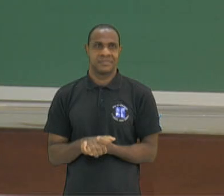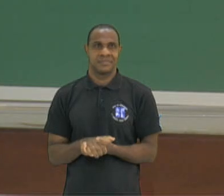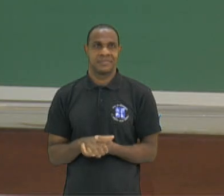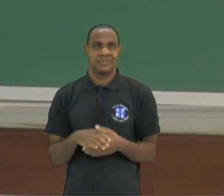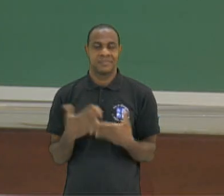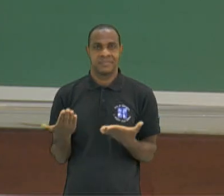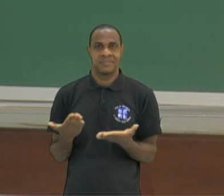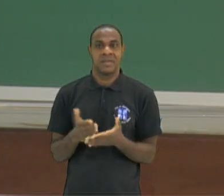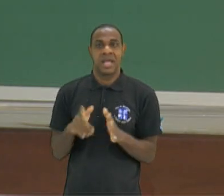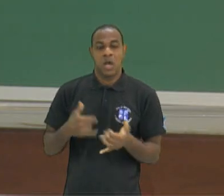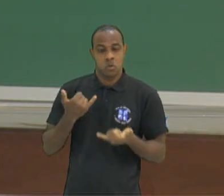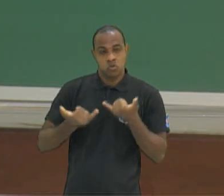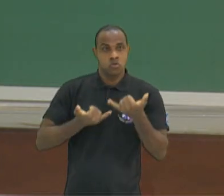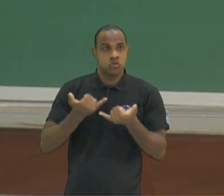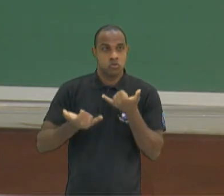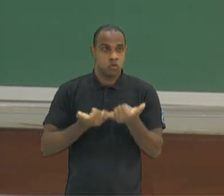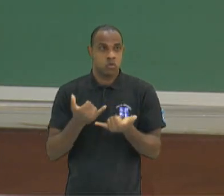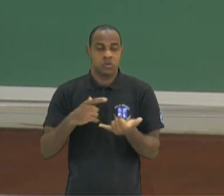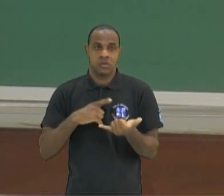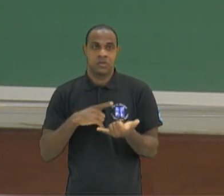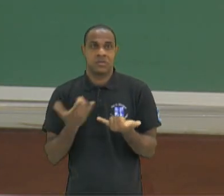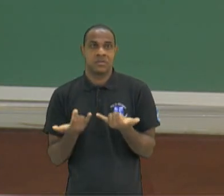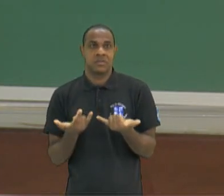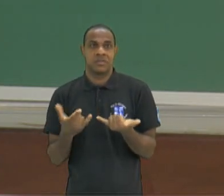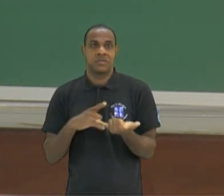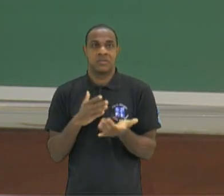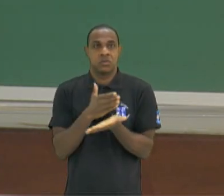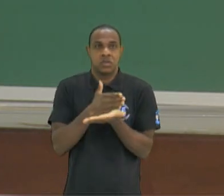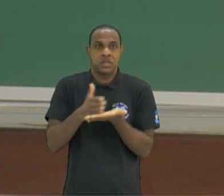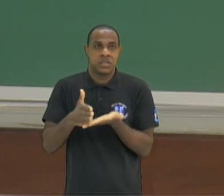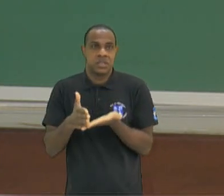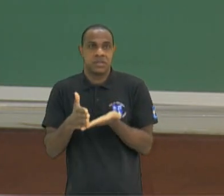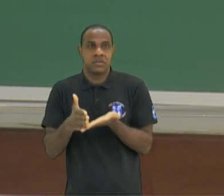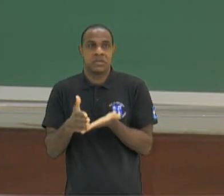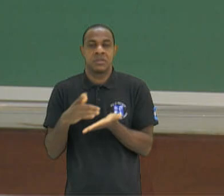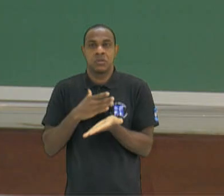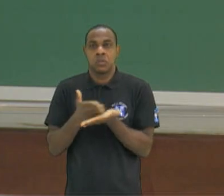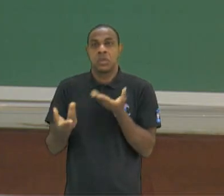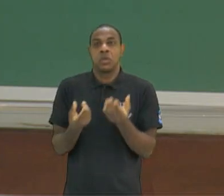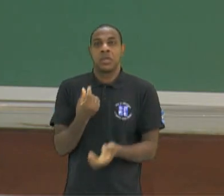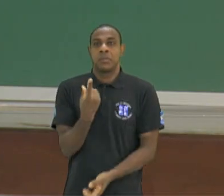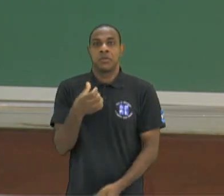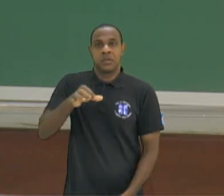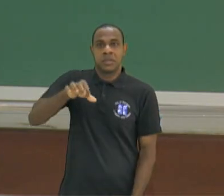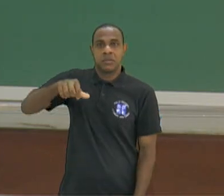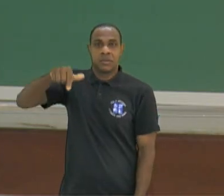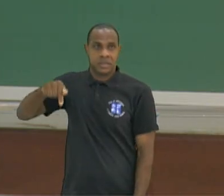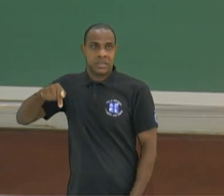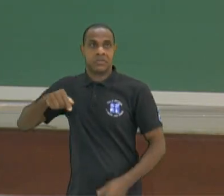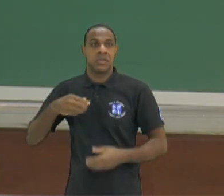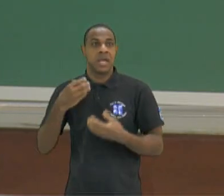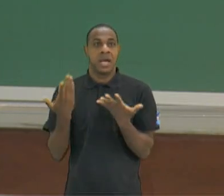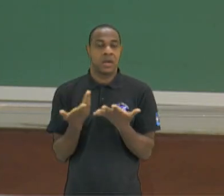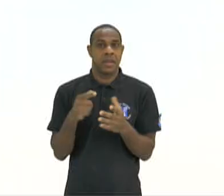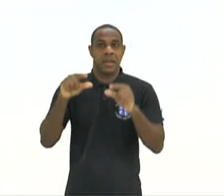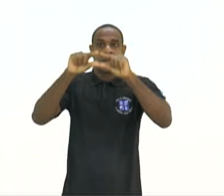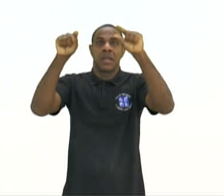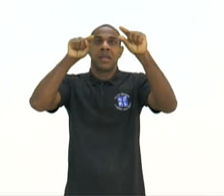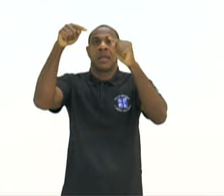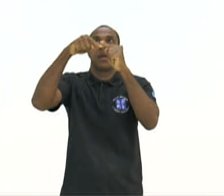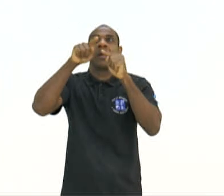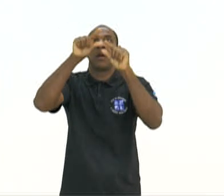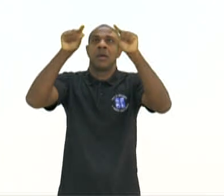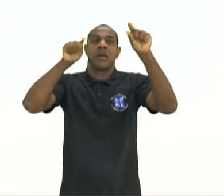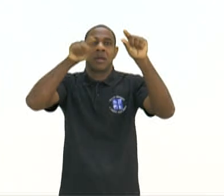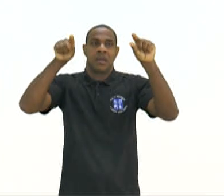Então, é um jogo, Tibia é um jogo que deu início em 97. Dessa forma, its popularity has